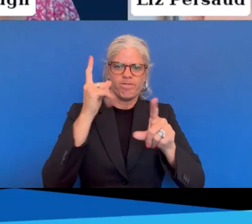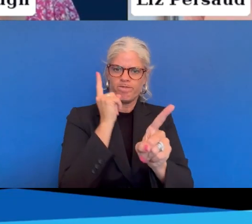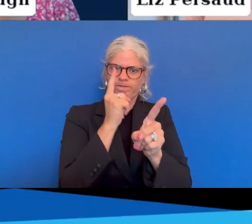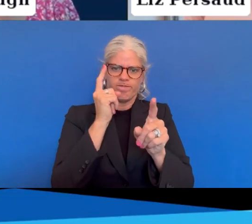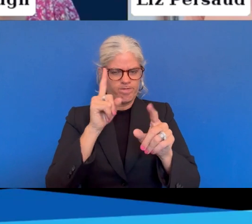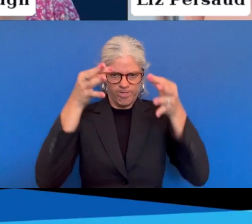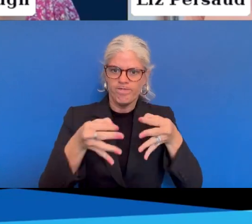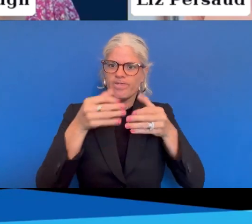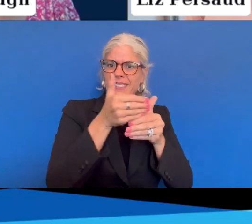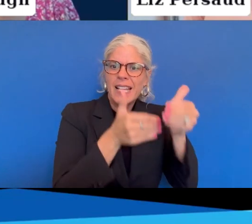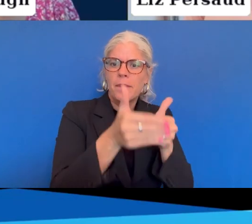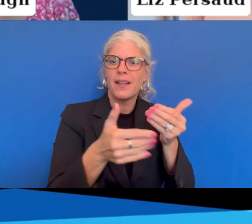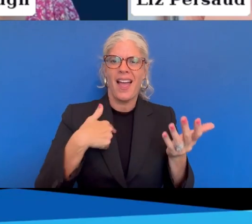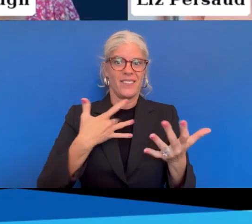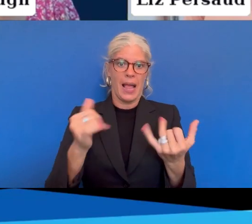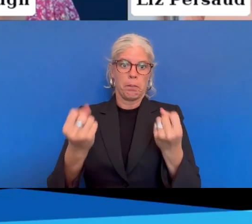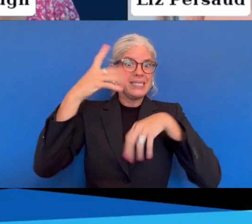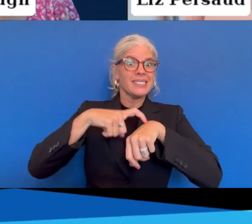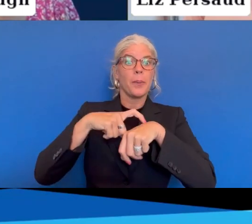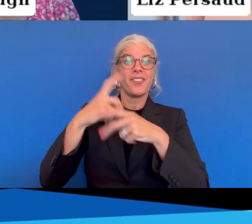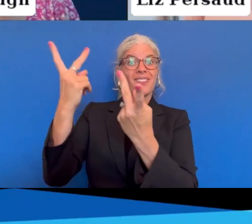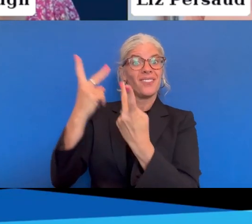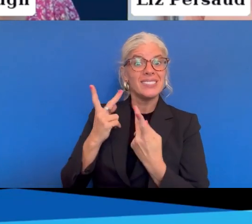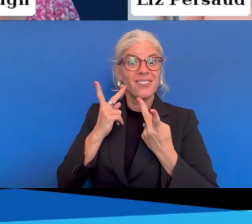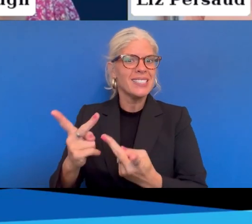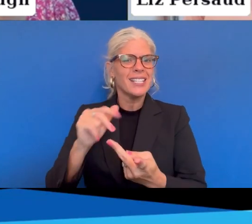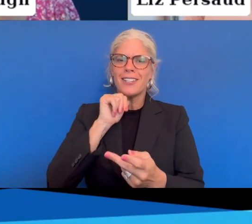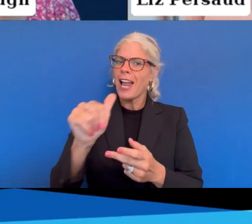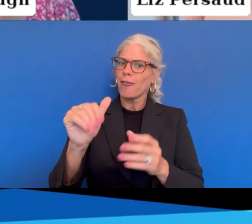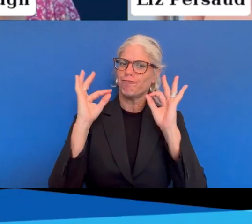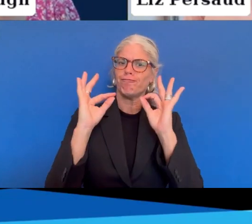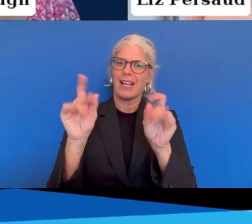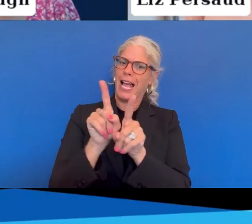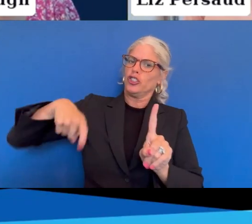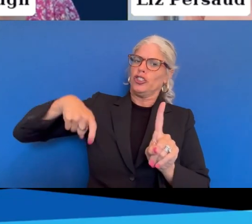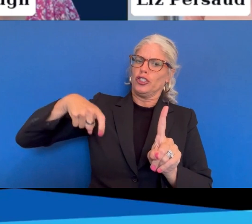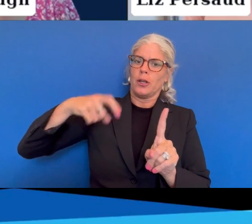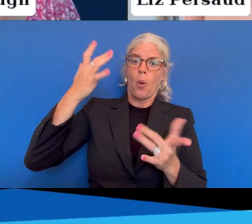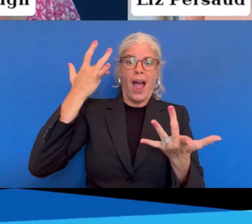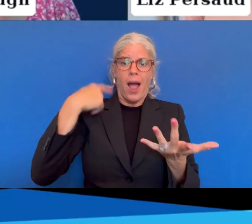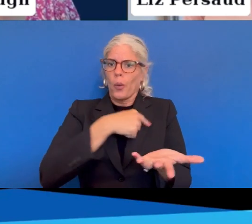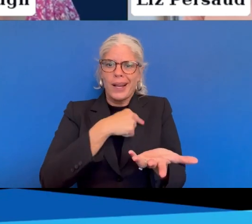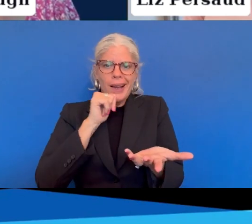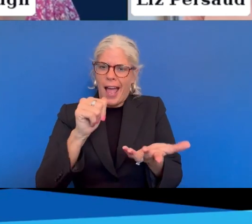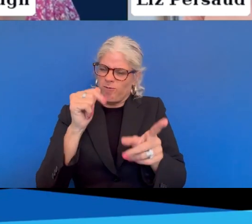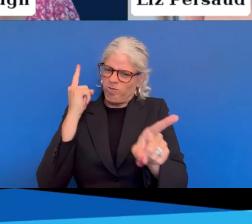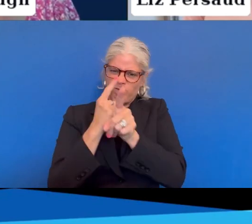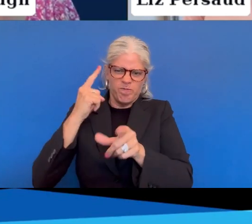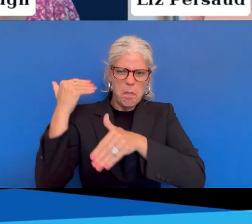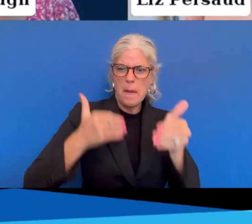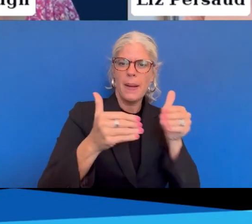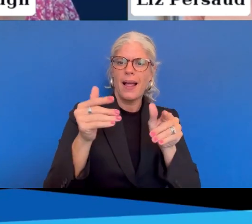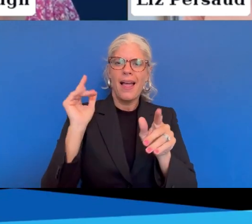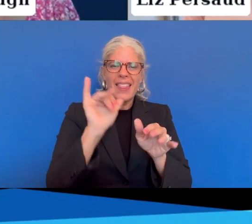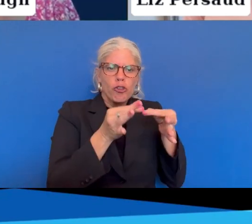next steps. I feel like a lot of times visits are not nearly as fruitful as they could be, because we didn't power